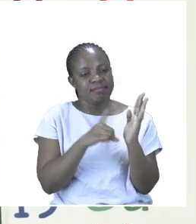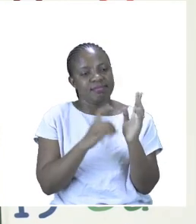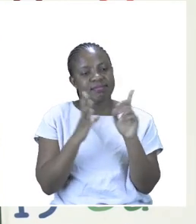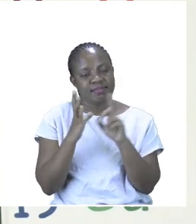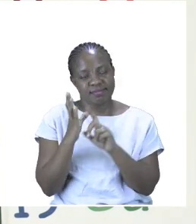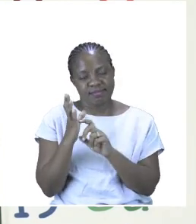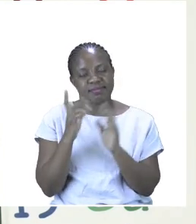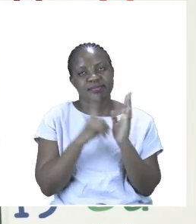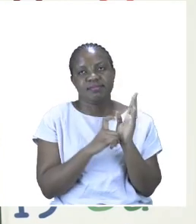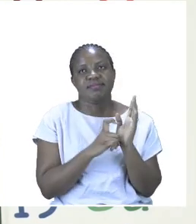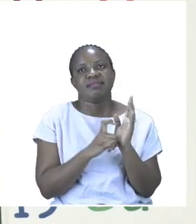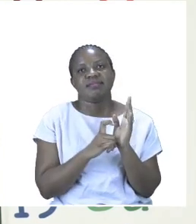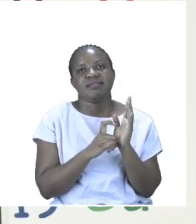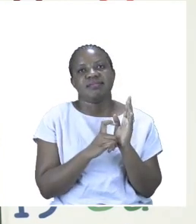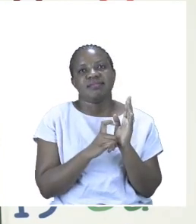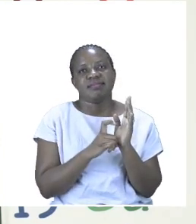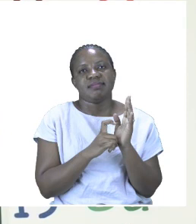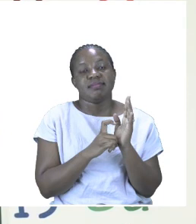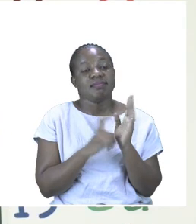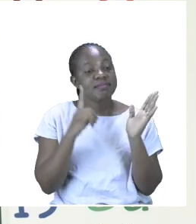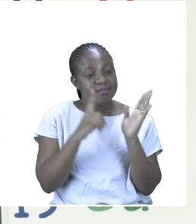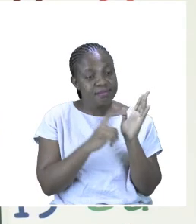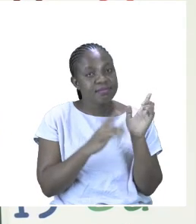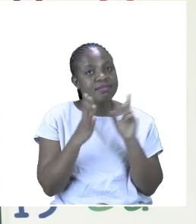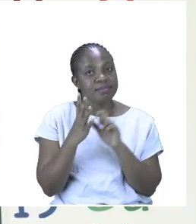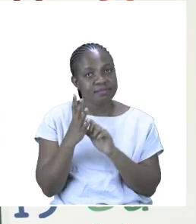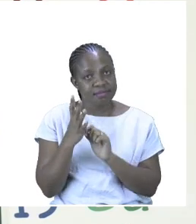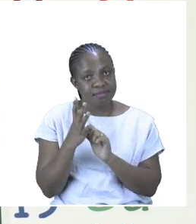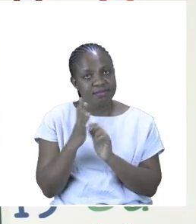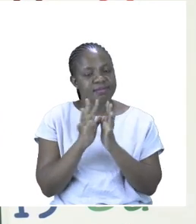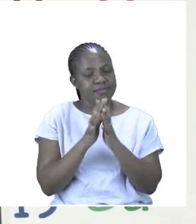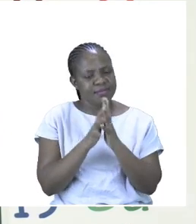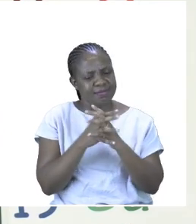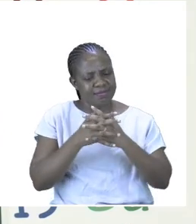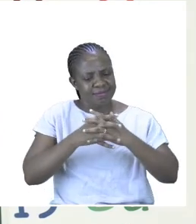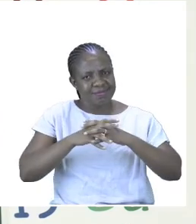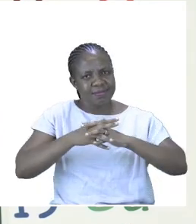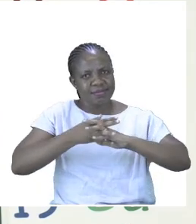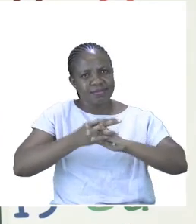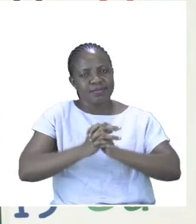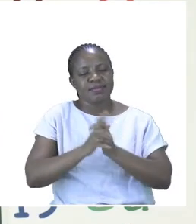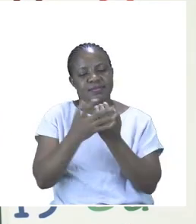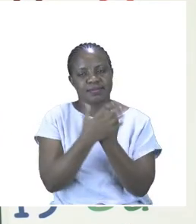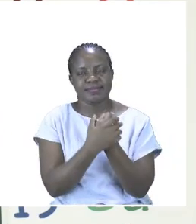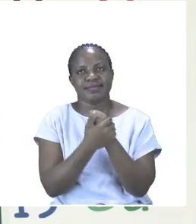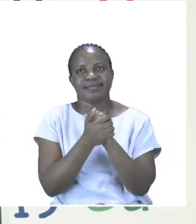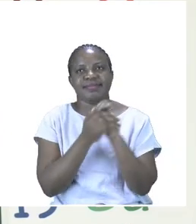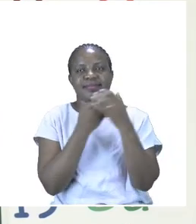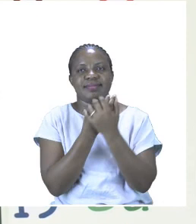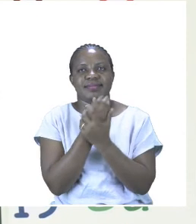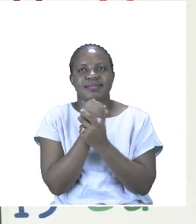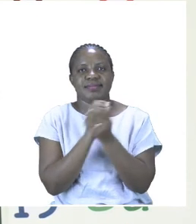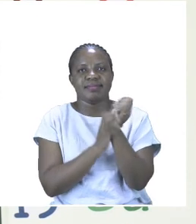sanitize. Now, when you are sanitizing, make sure that you rub inside and around